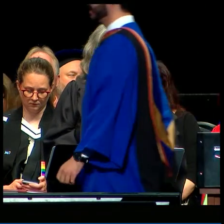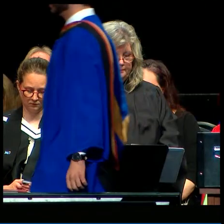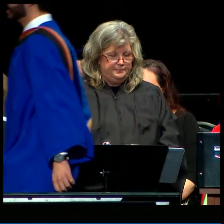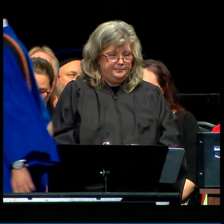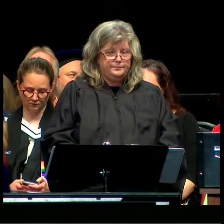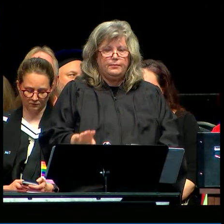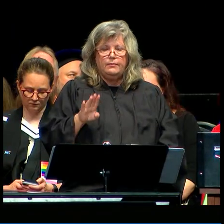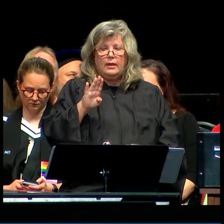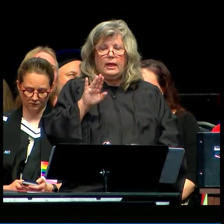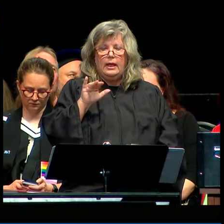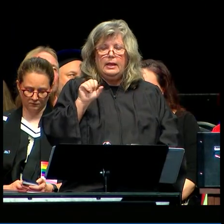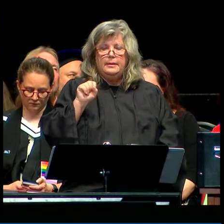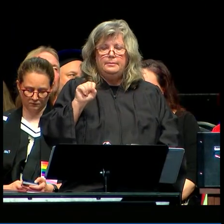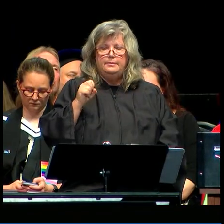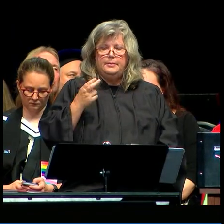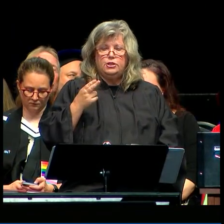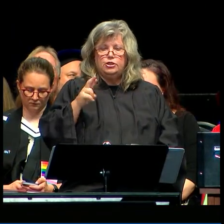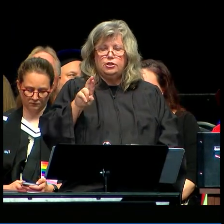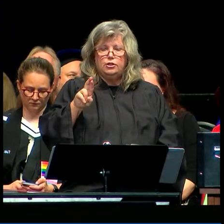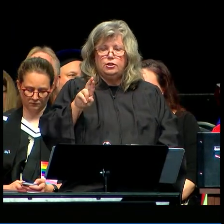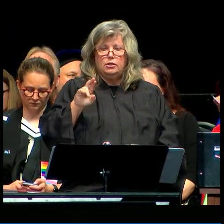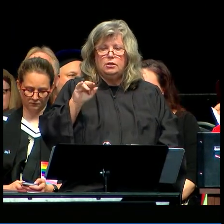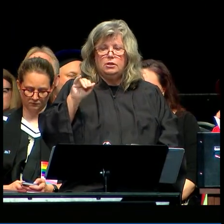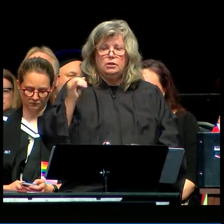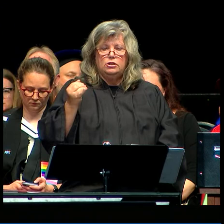Bishar Jabbar, with distinction.